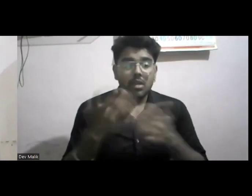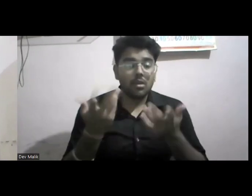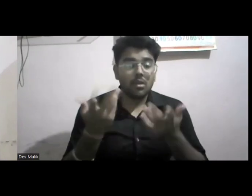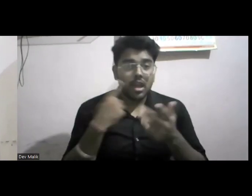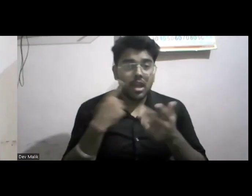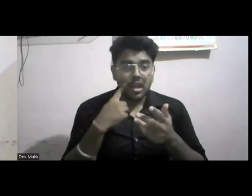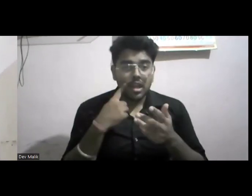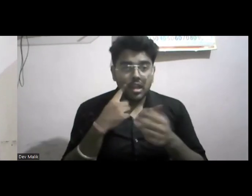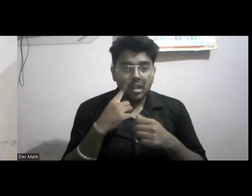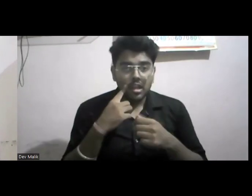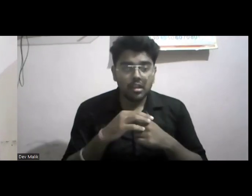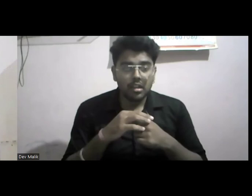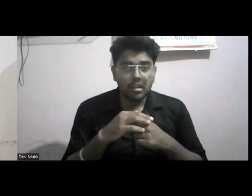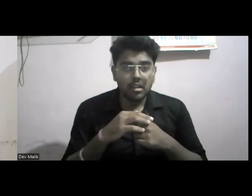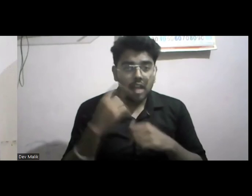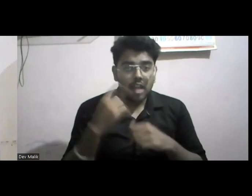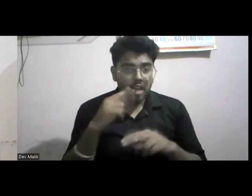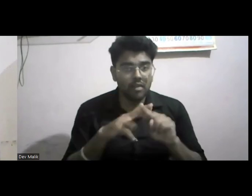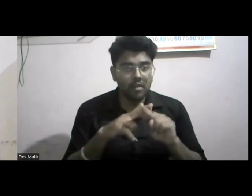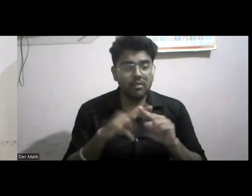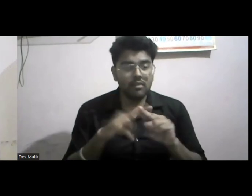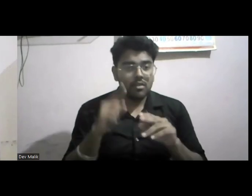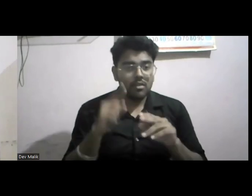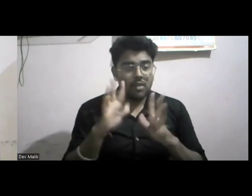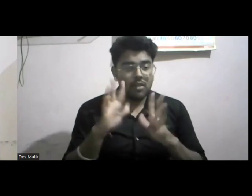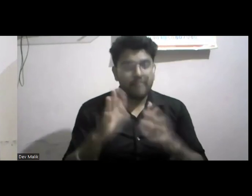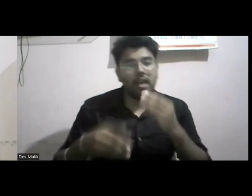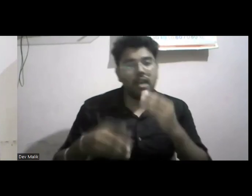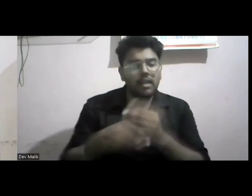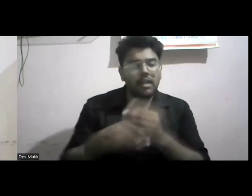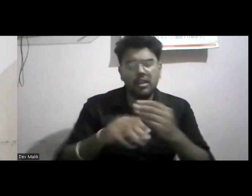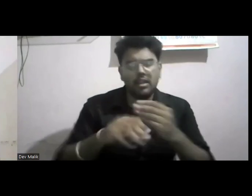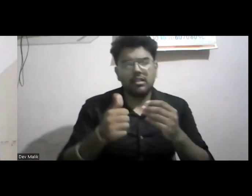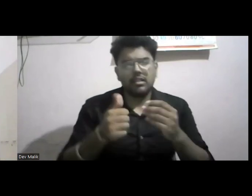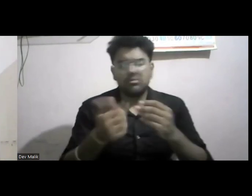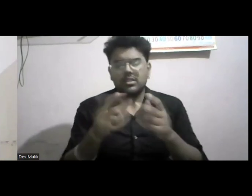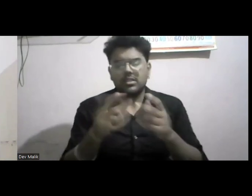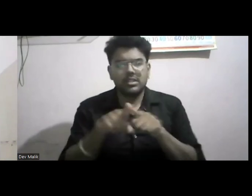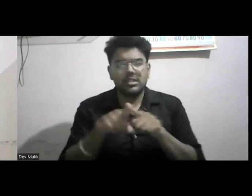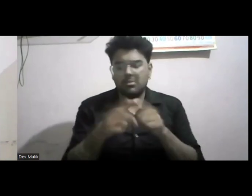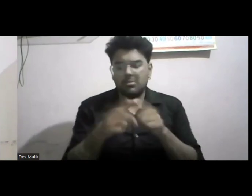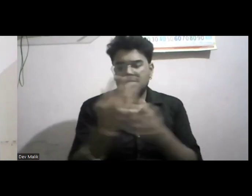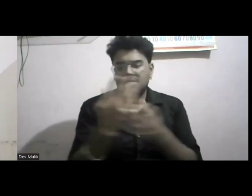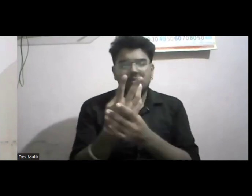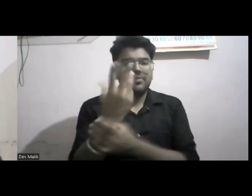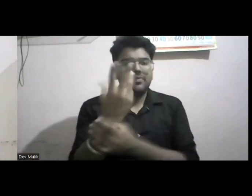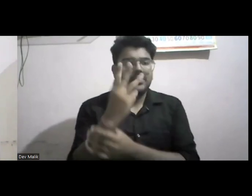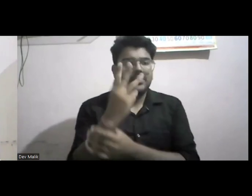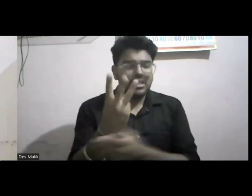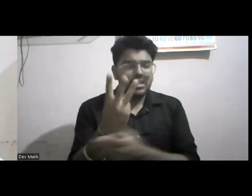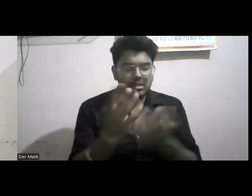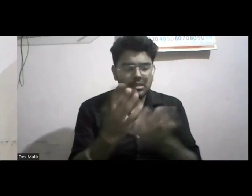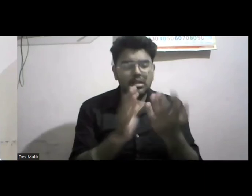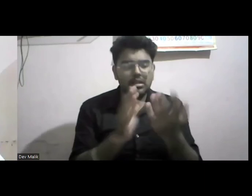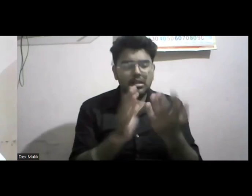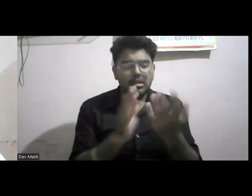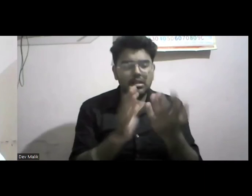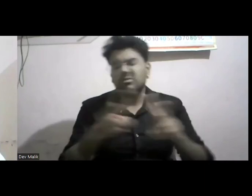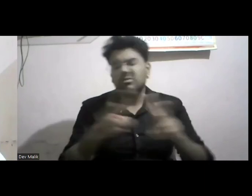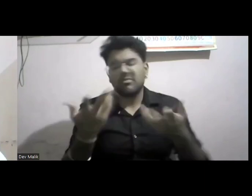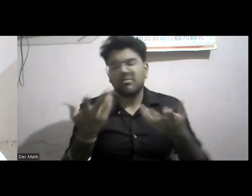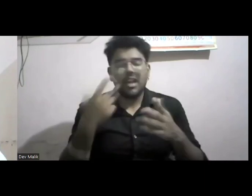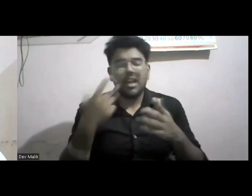an additional body part in your body. So how could the person react? So in that movie, there is